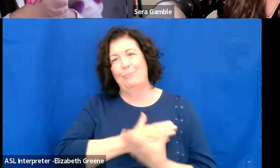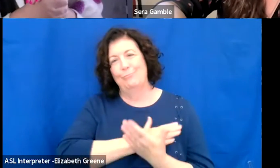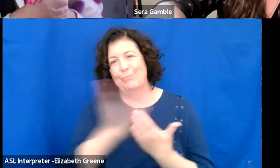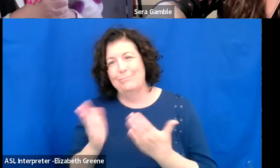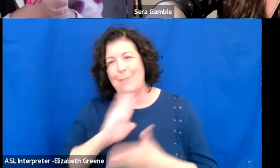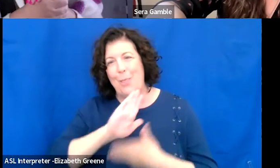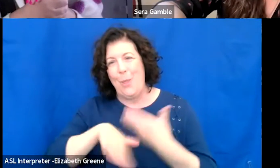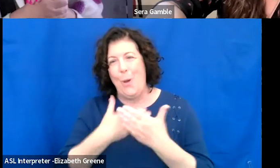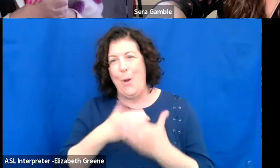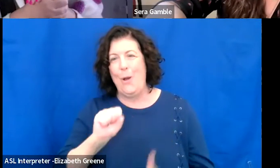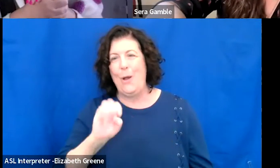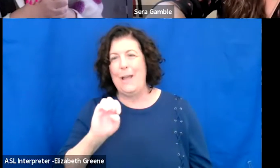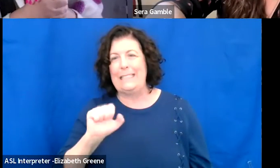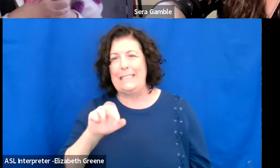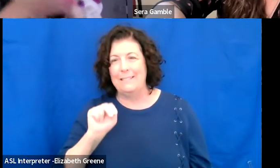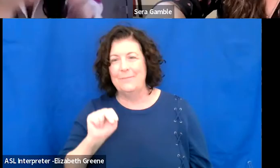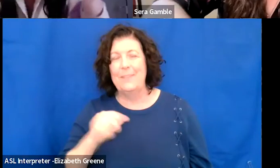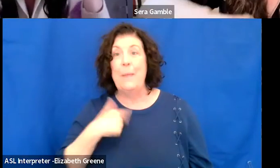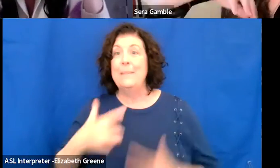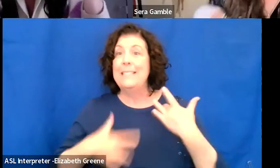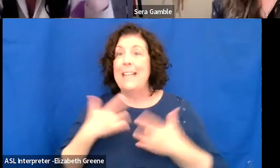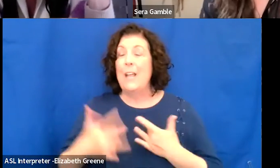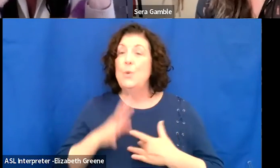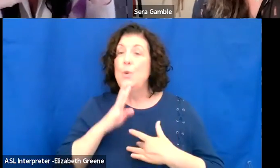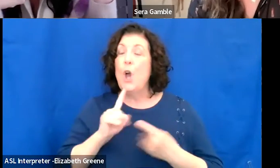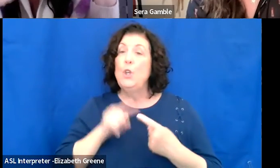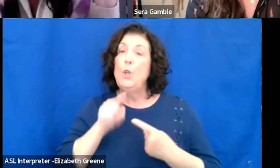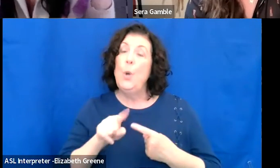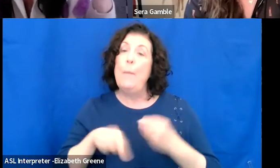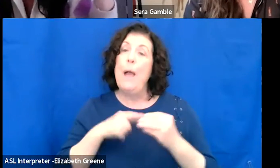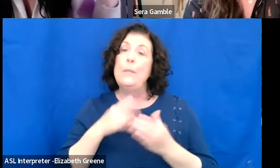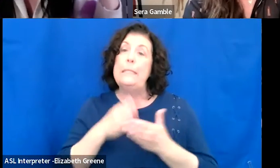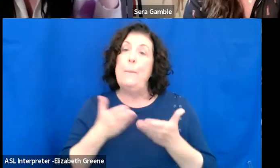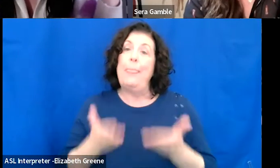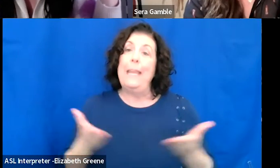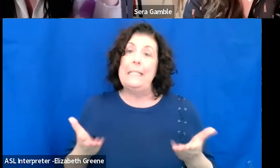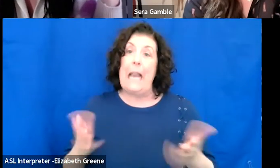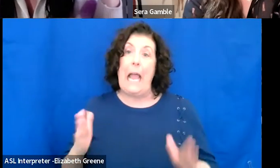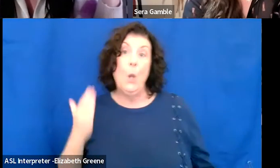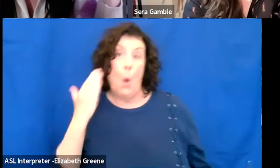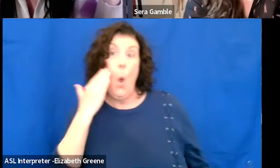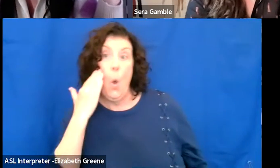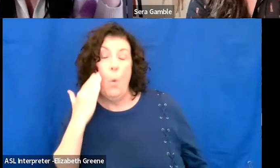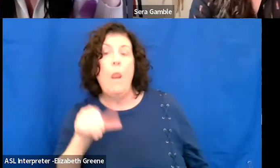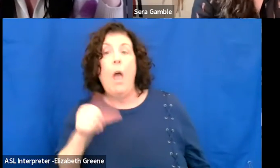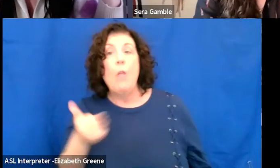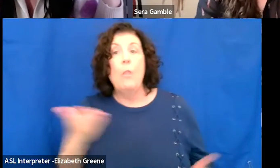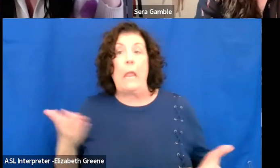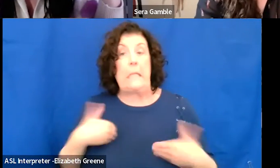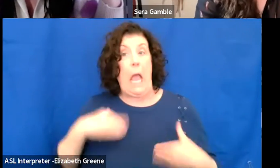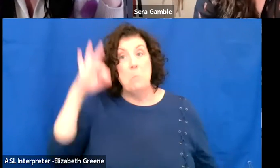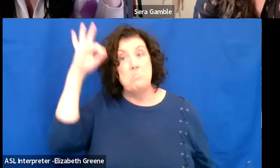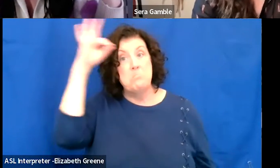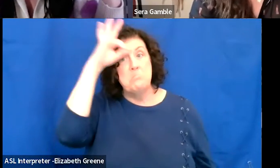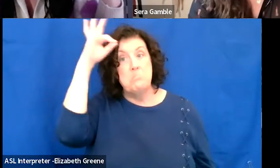and I'm excited just to talk to you about things that they may not know, some things that I know and some things I don't know about you. Ask